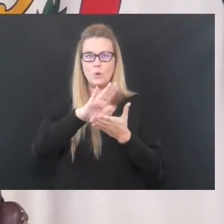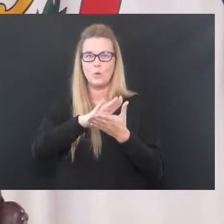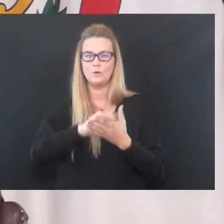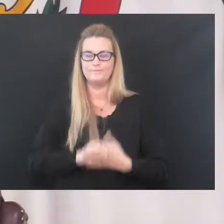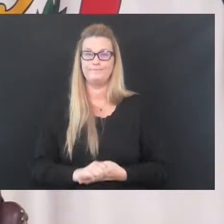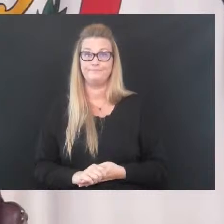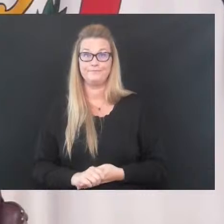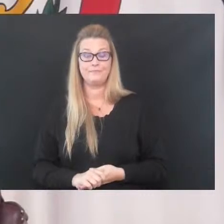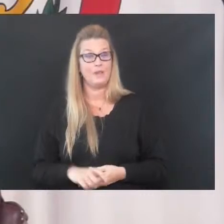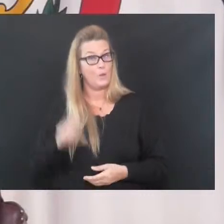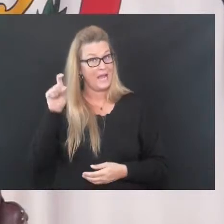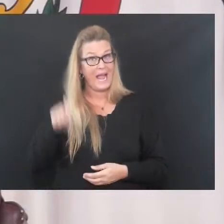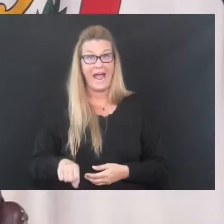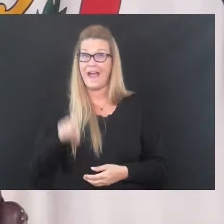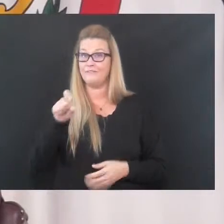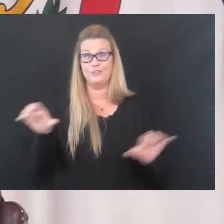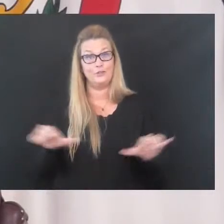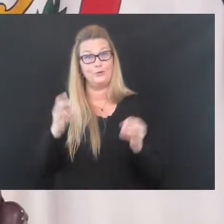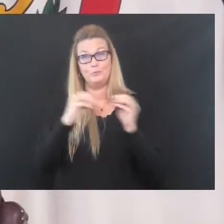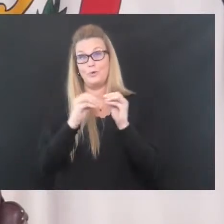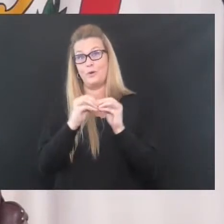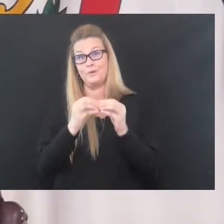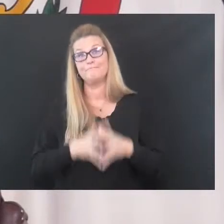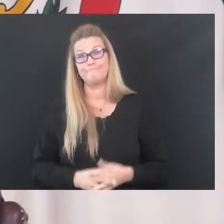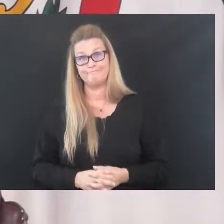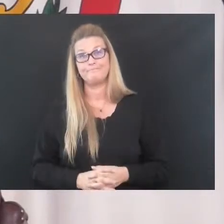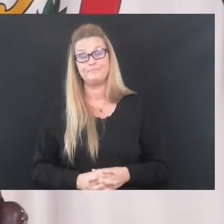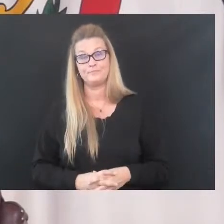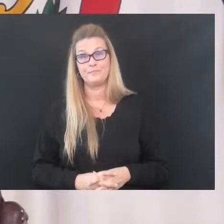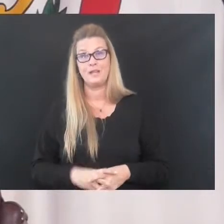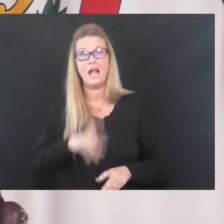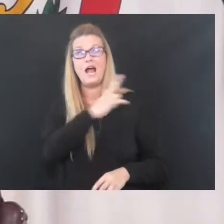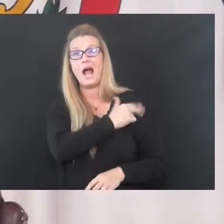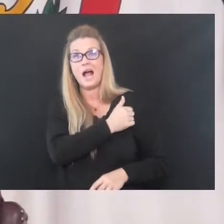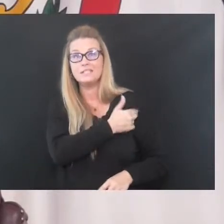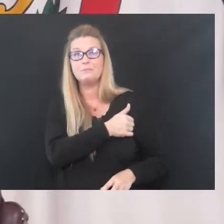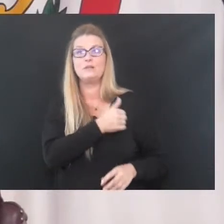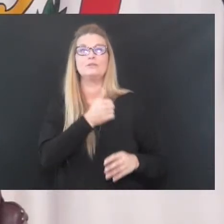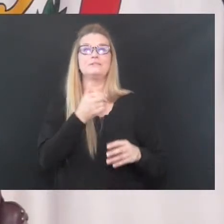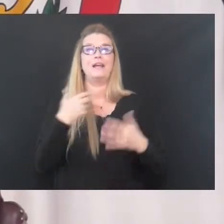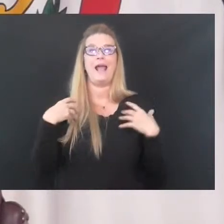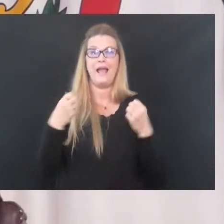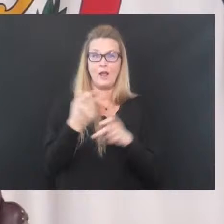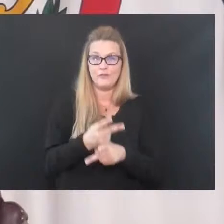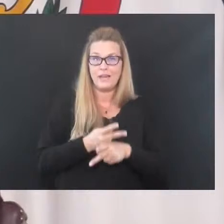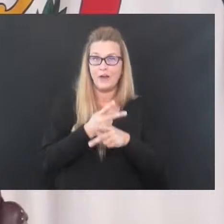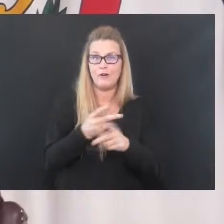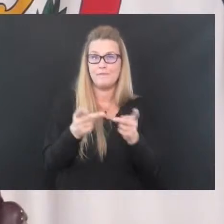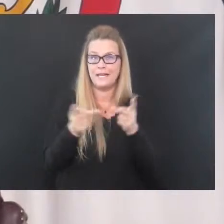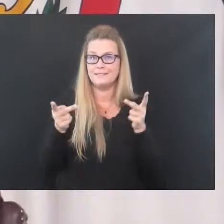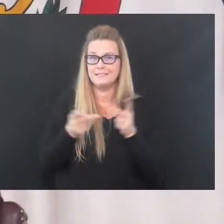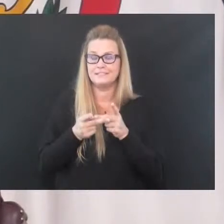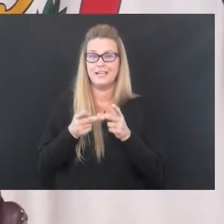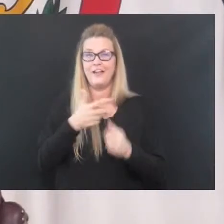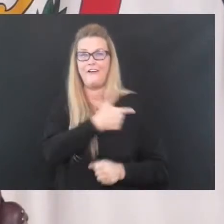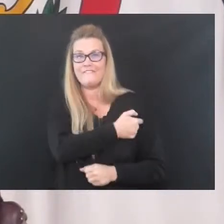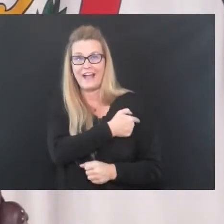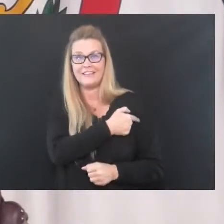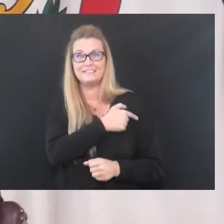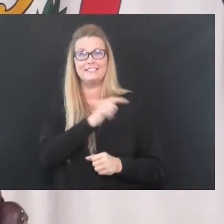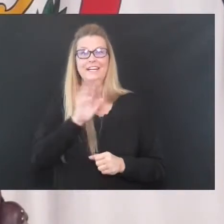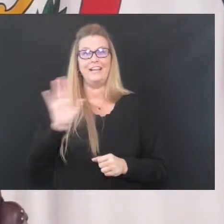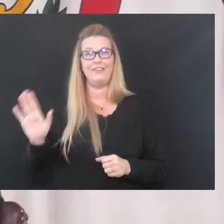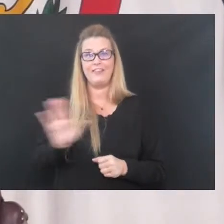You are going to have to just do more than that. At our hospitals and health care, vaccinate the patients